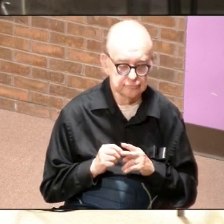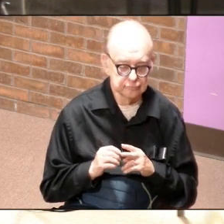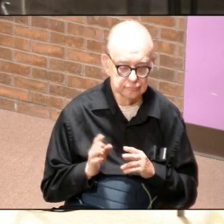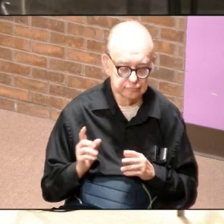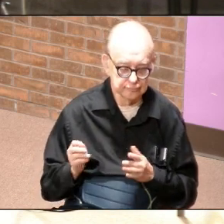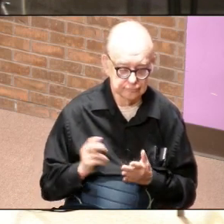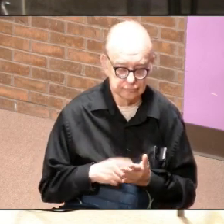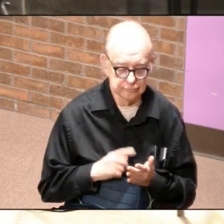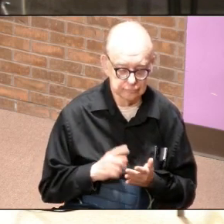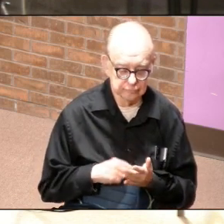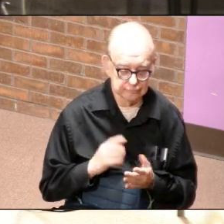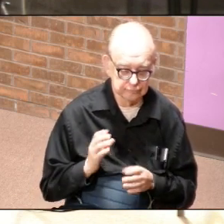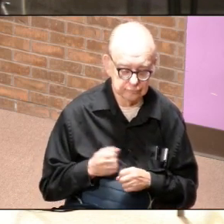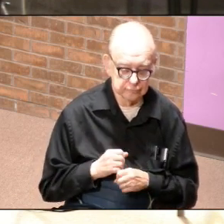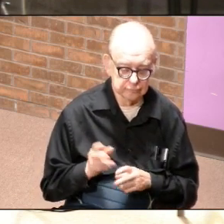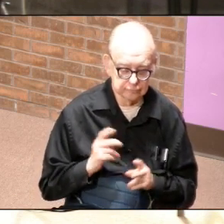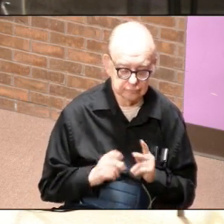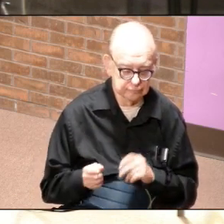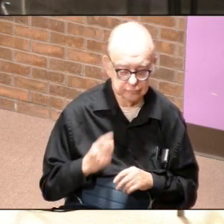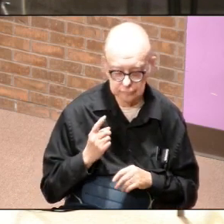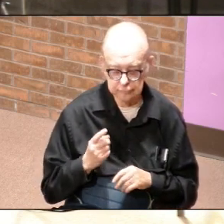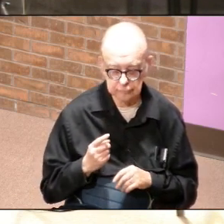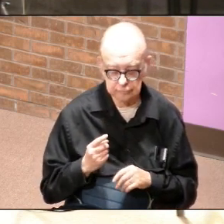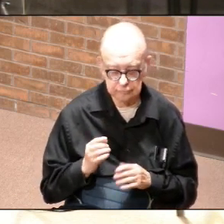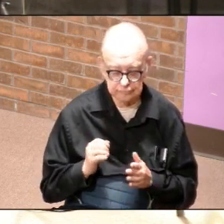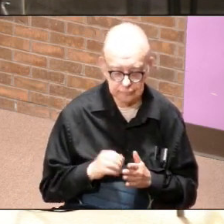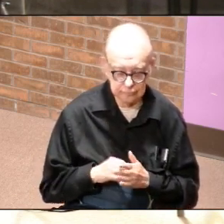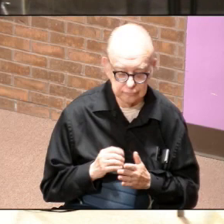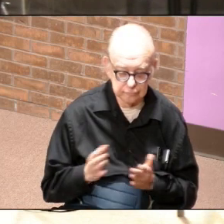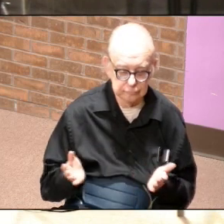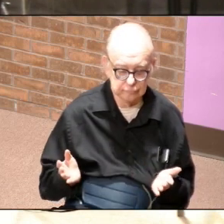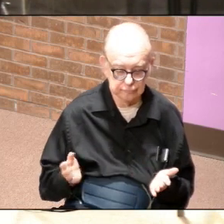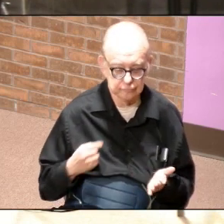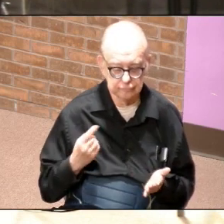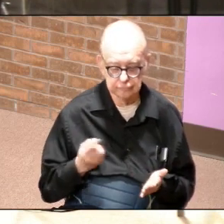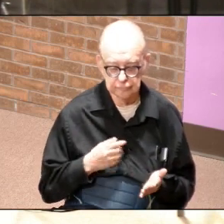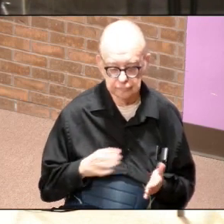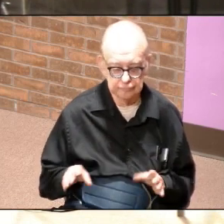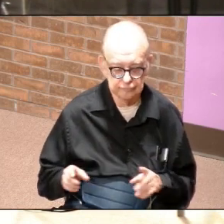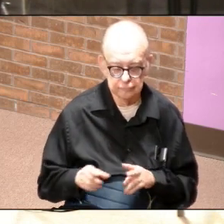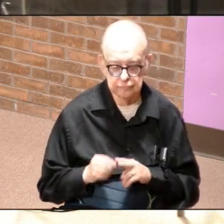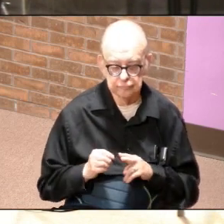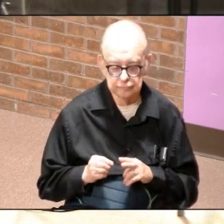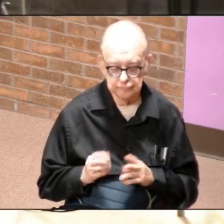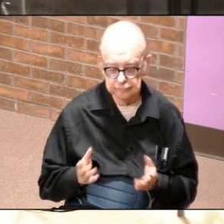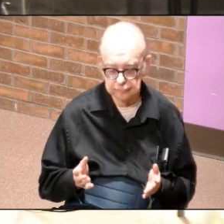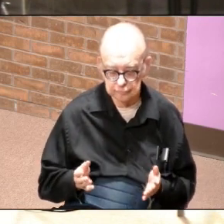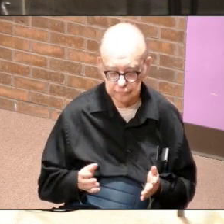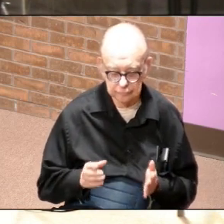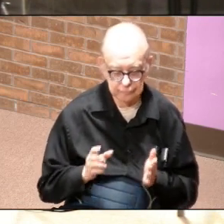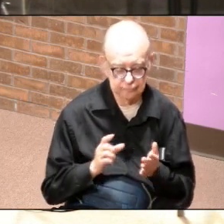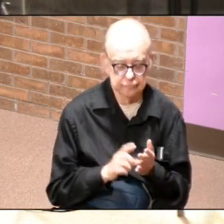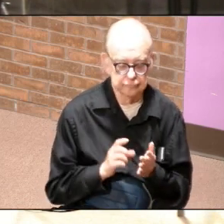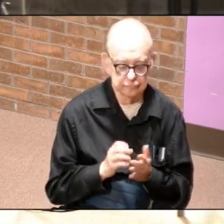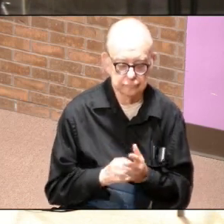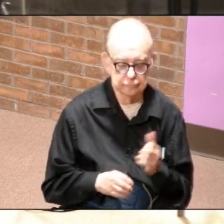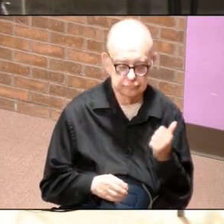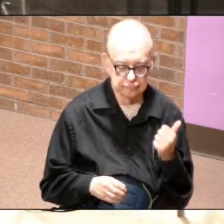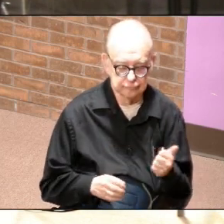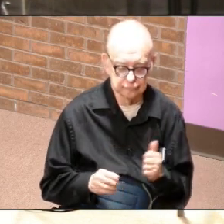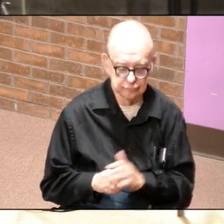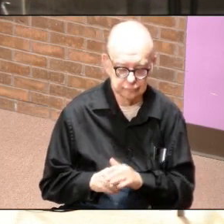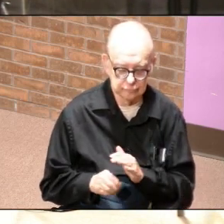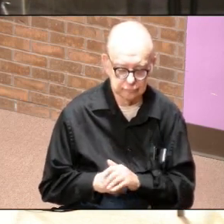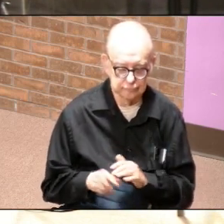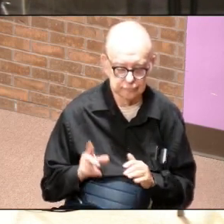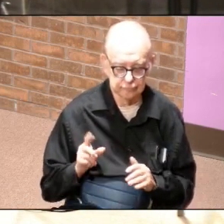And sometimes we need to make people understand these things, that we do choose. And in Luke chapter 10, verse